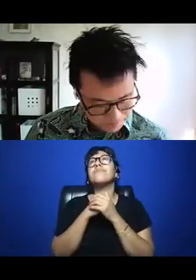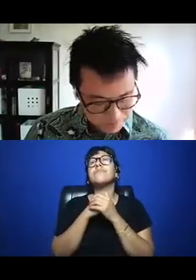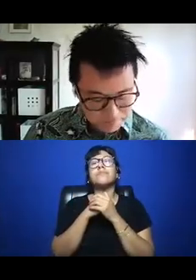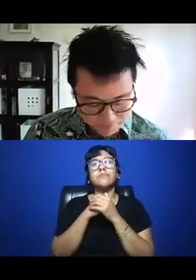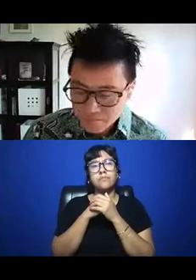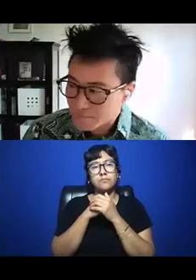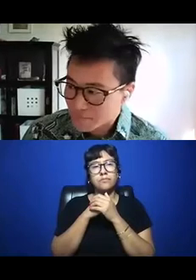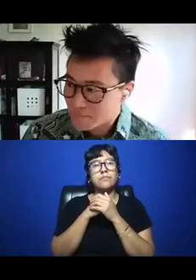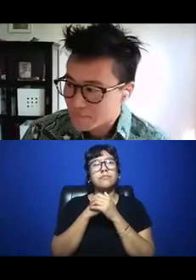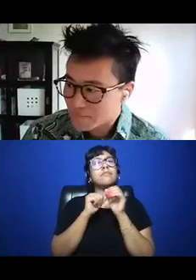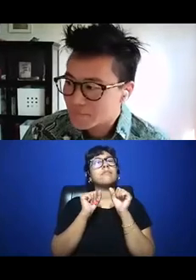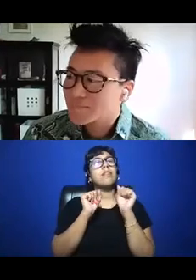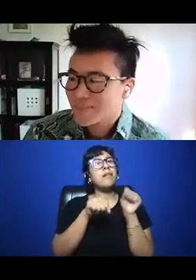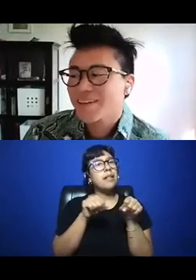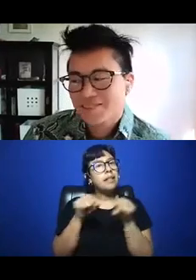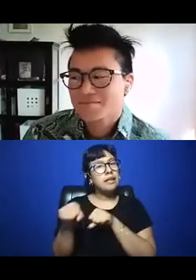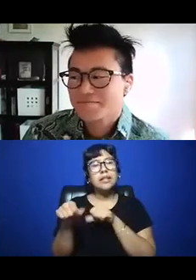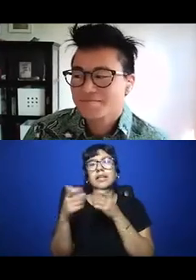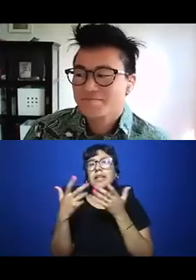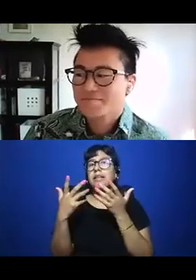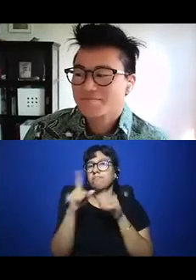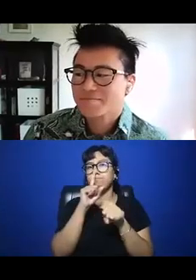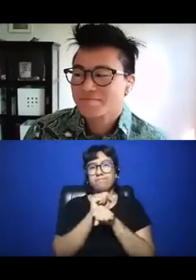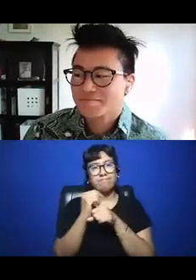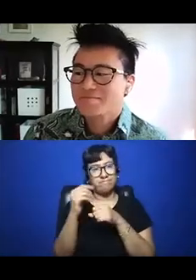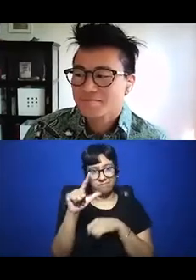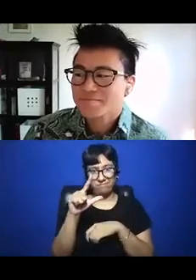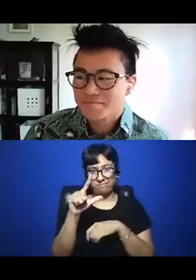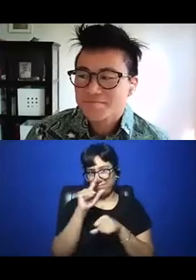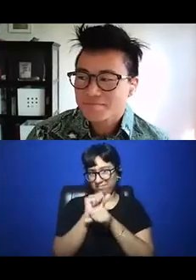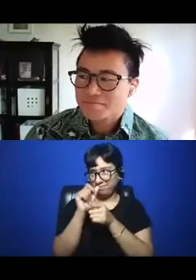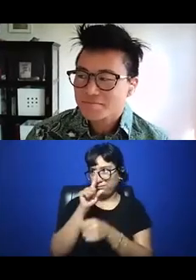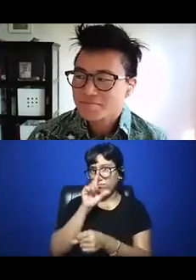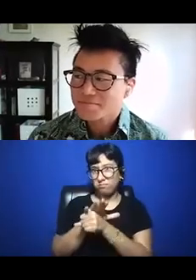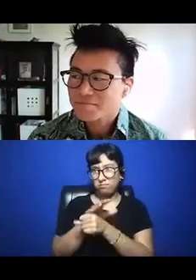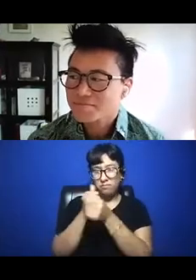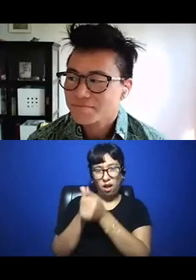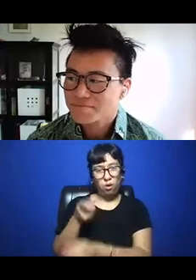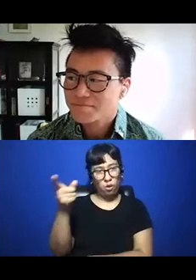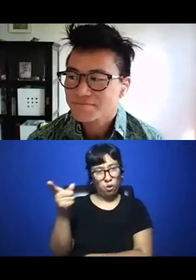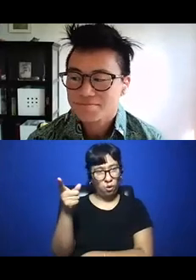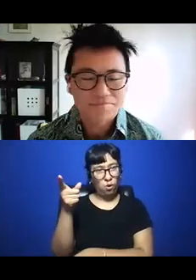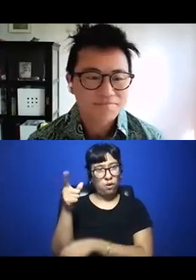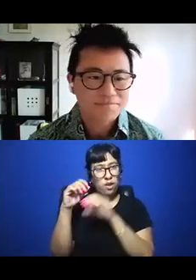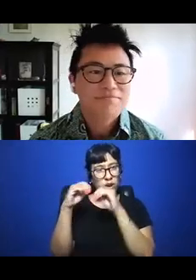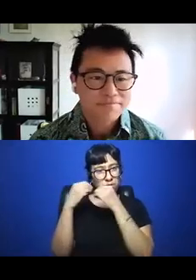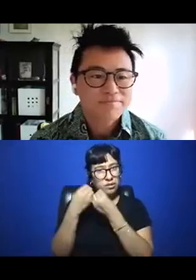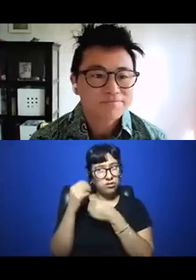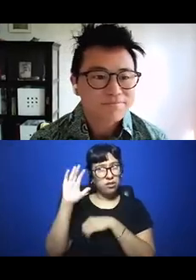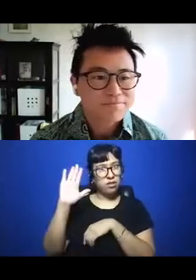organization, the work that the organization does, and the